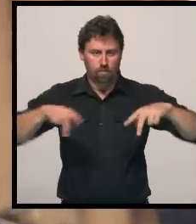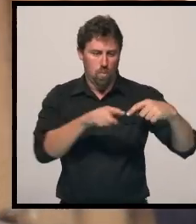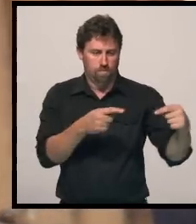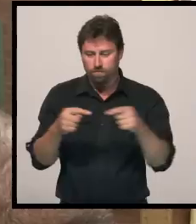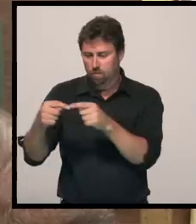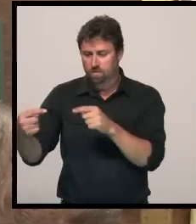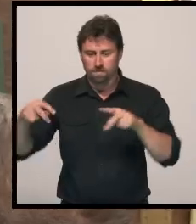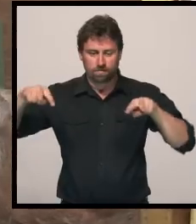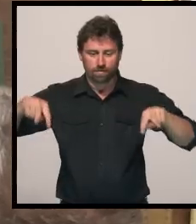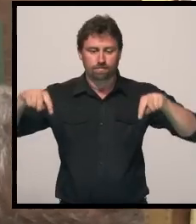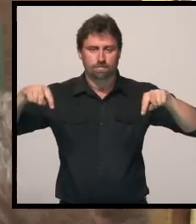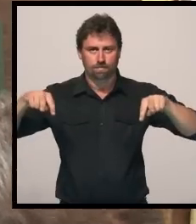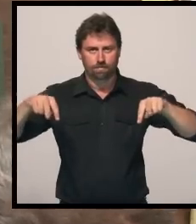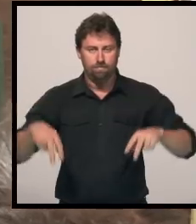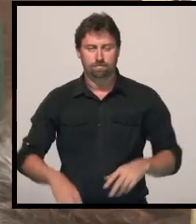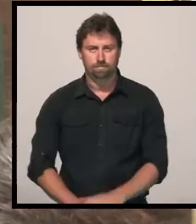here.